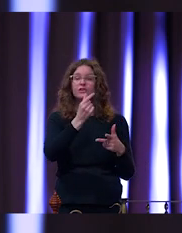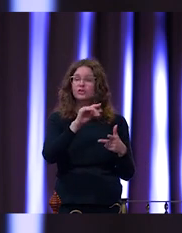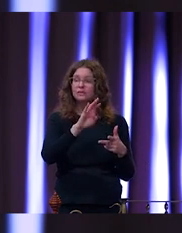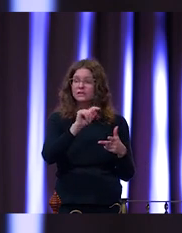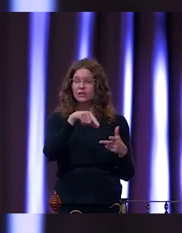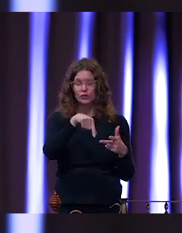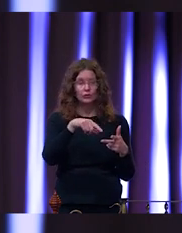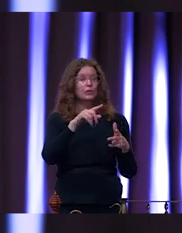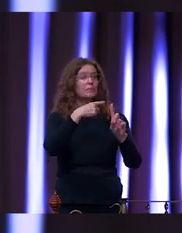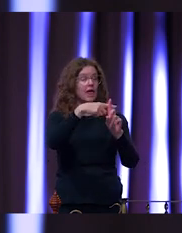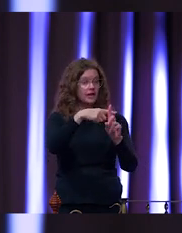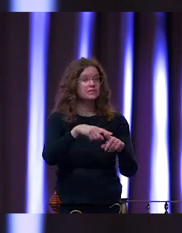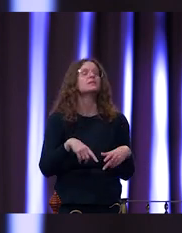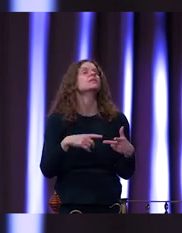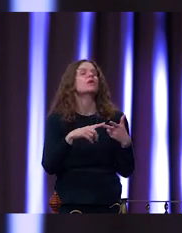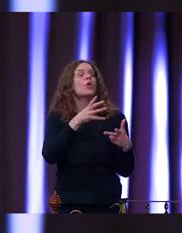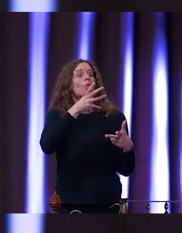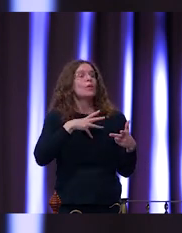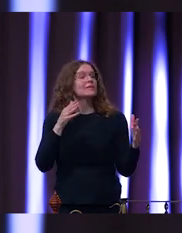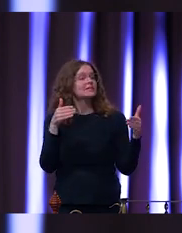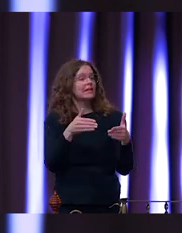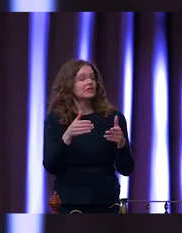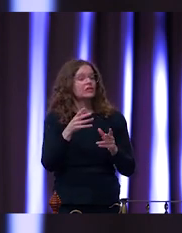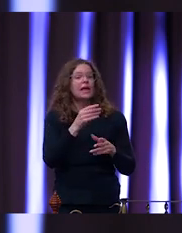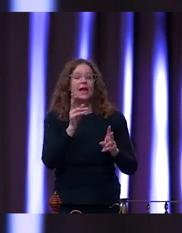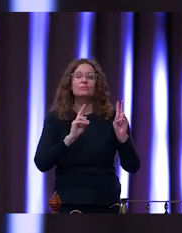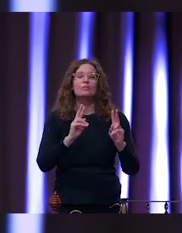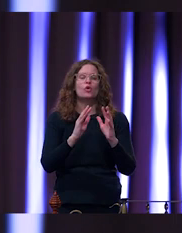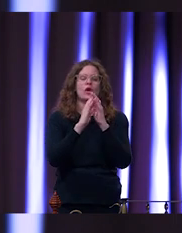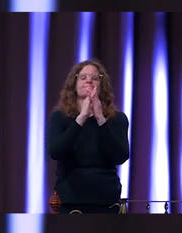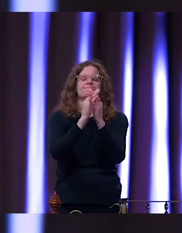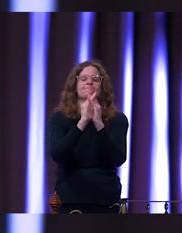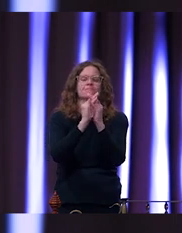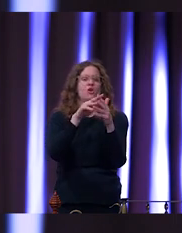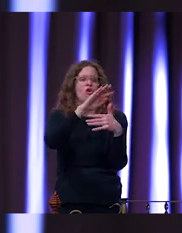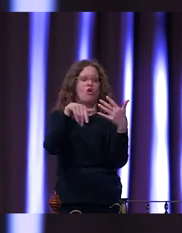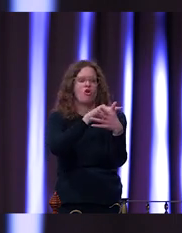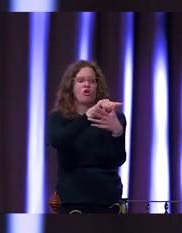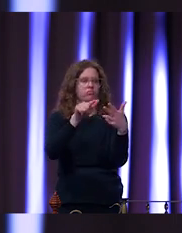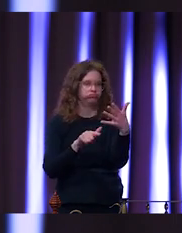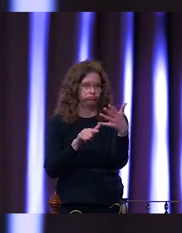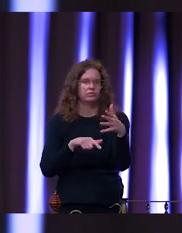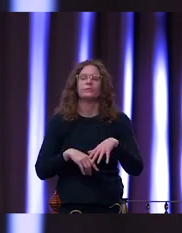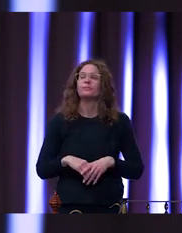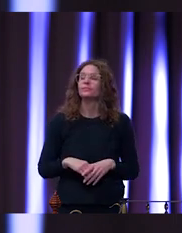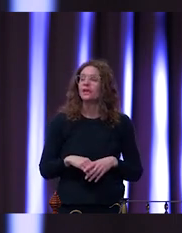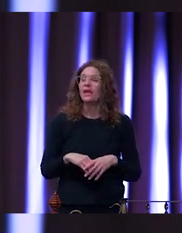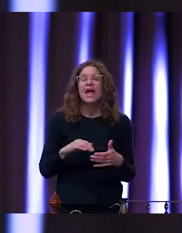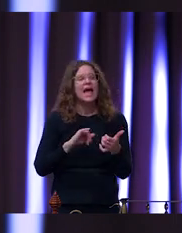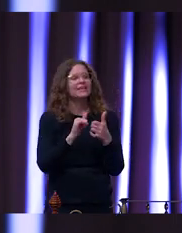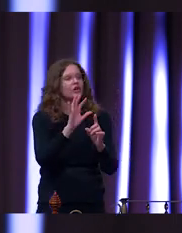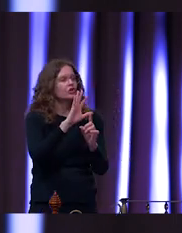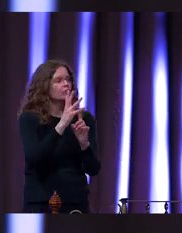LGBTQ+-centered, and folks who work at the intersection of that. And community relevance is a